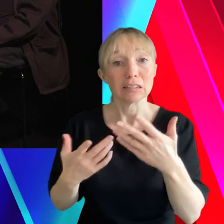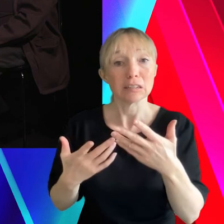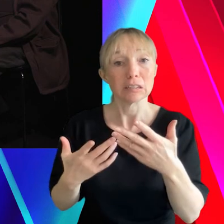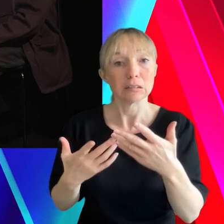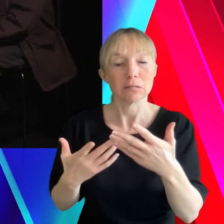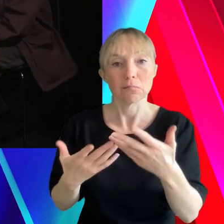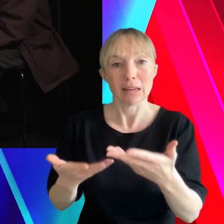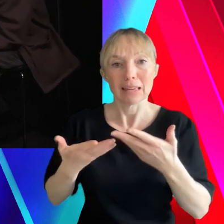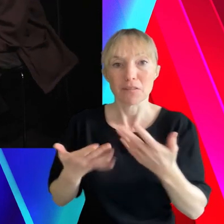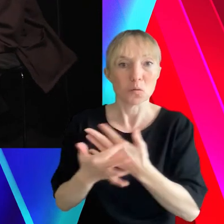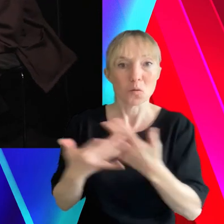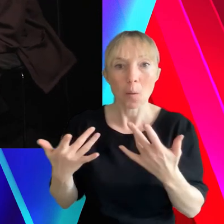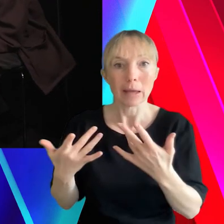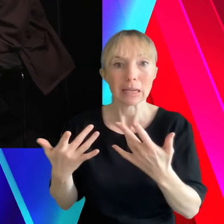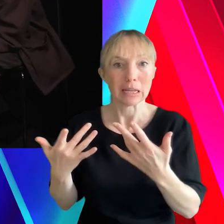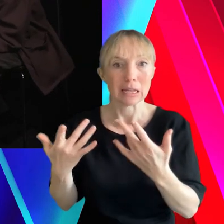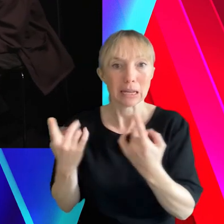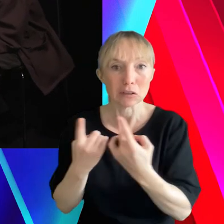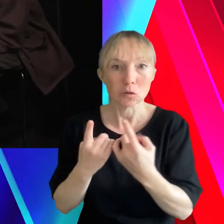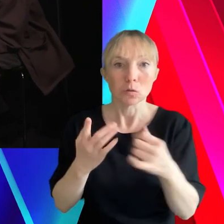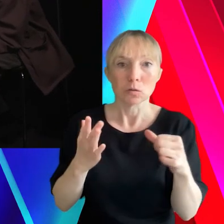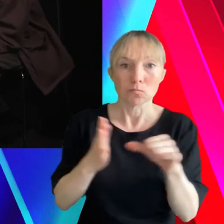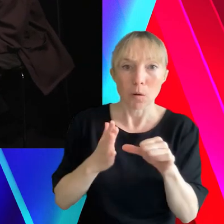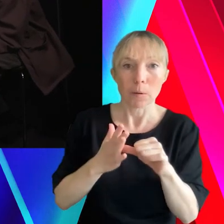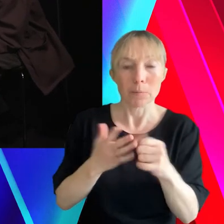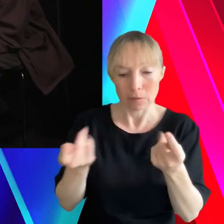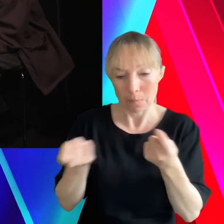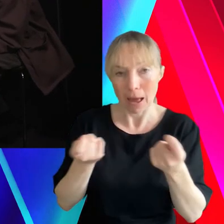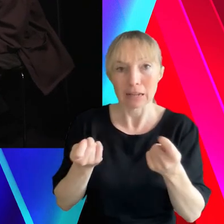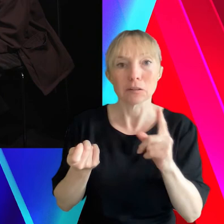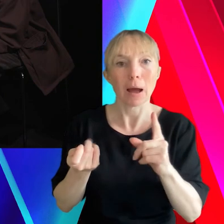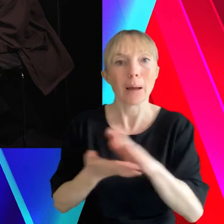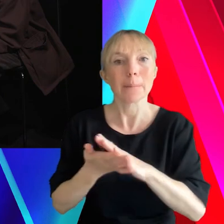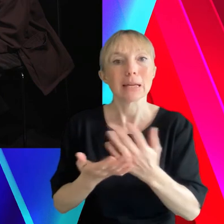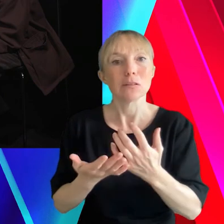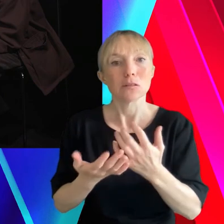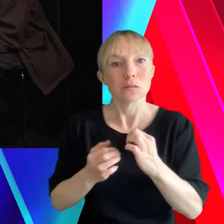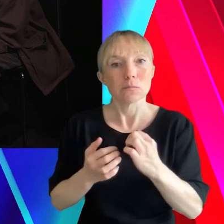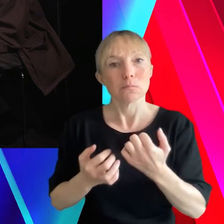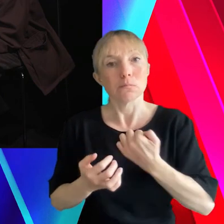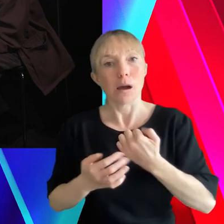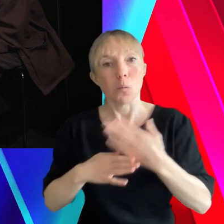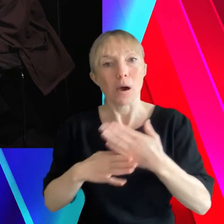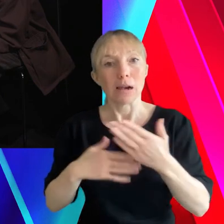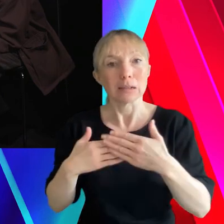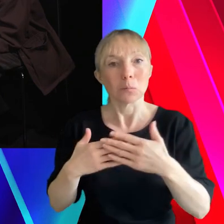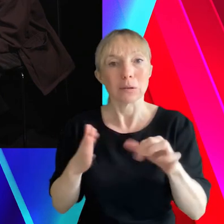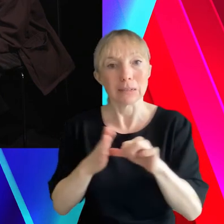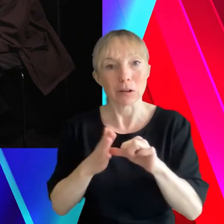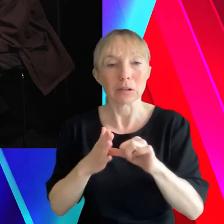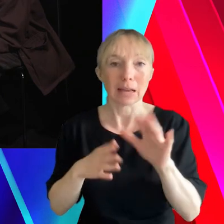much issues to deal with, but it makes your own work difficult also as a creator, as a filmmaker. But